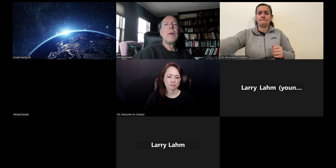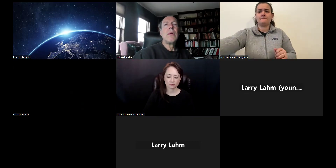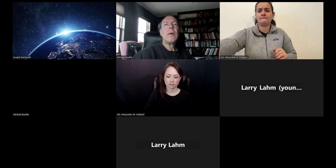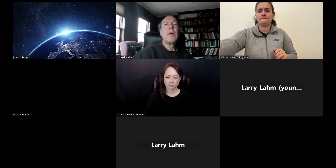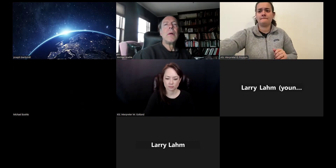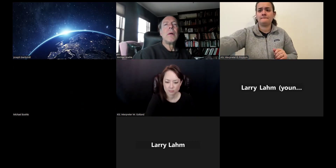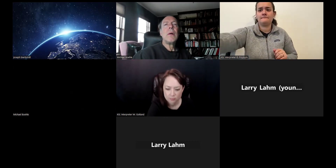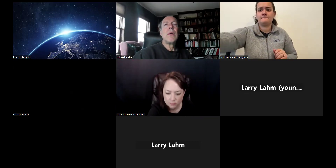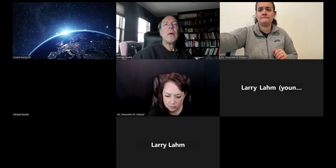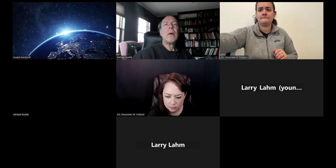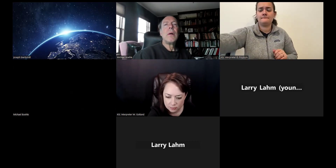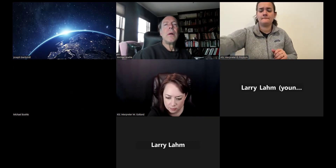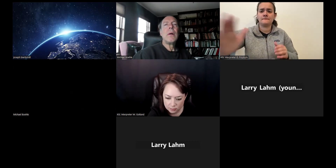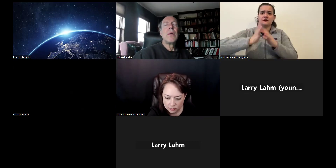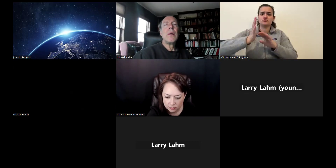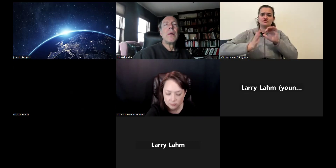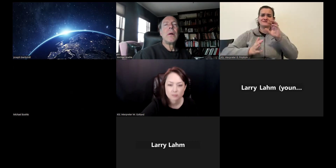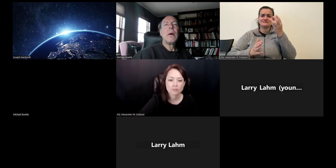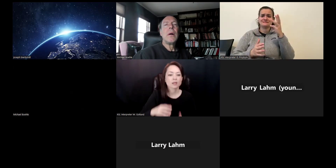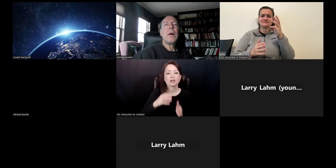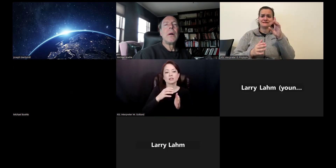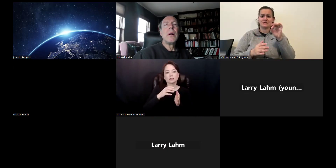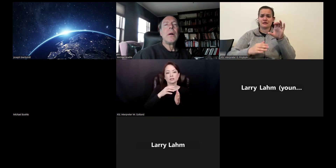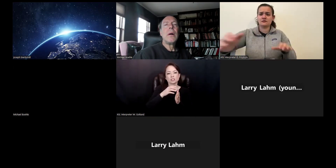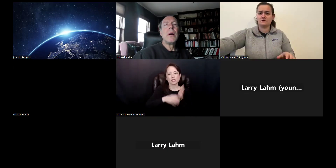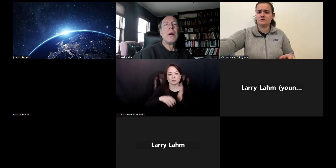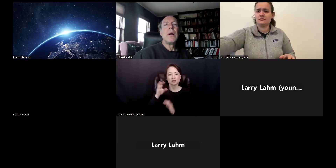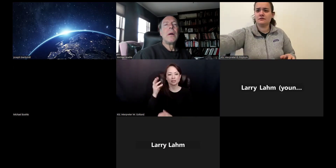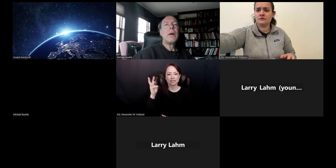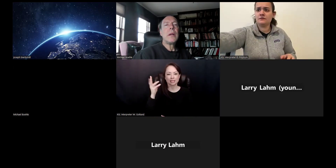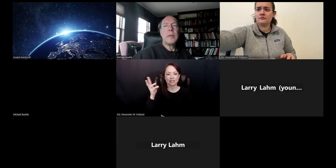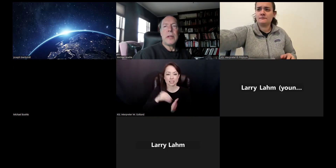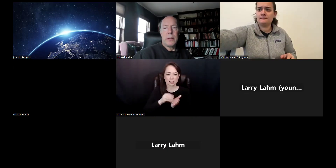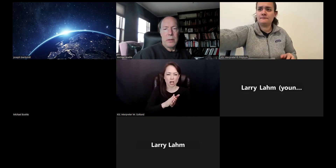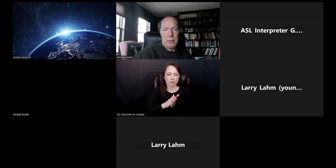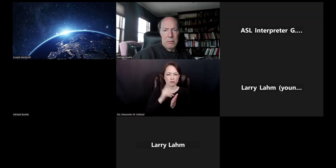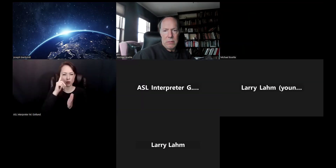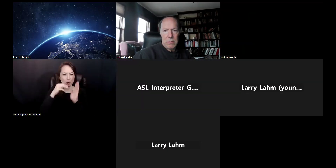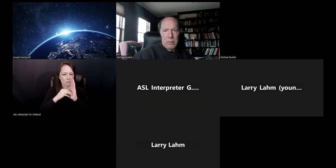quiz chapter 16 document, that's for module 5. All right,